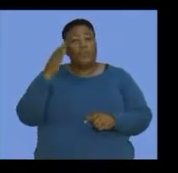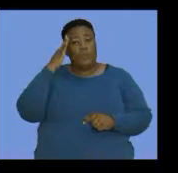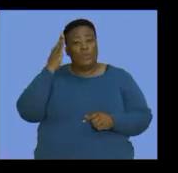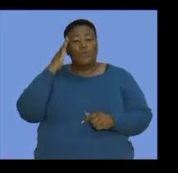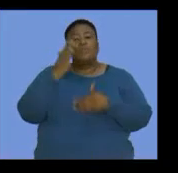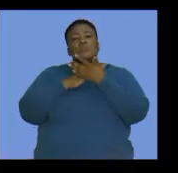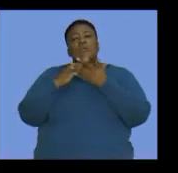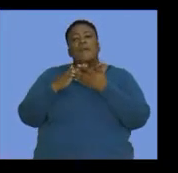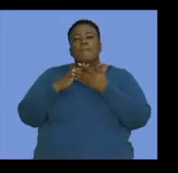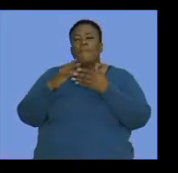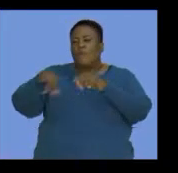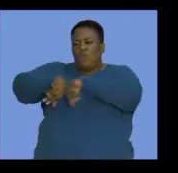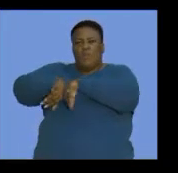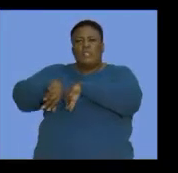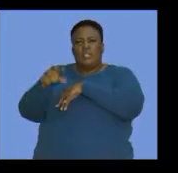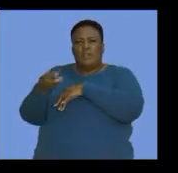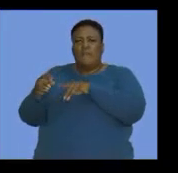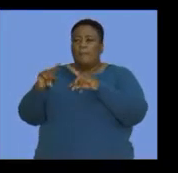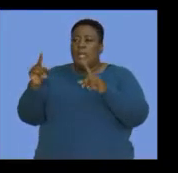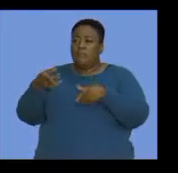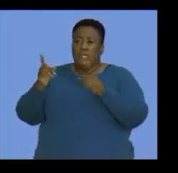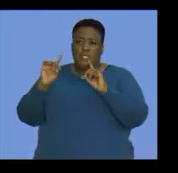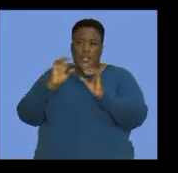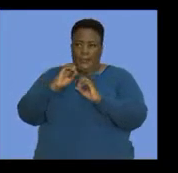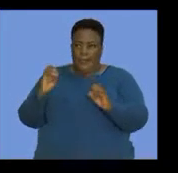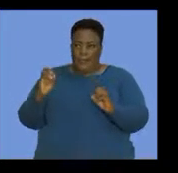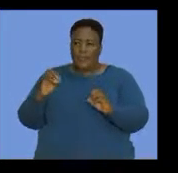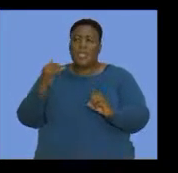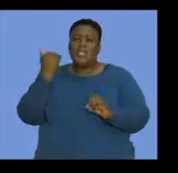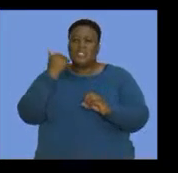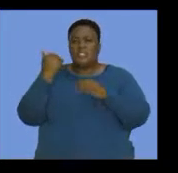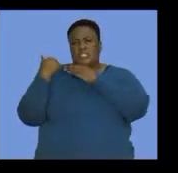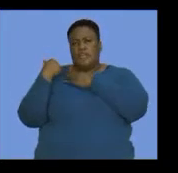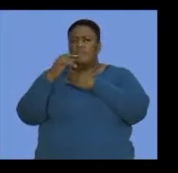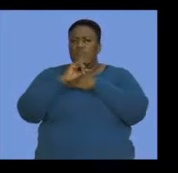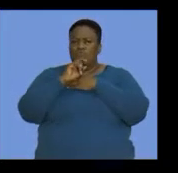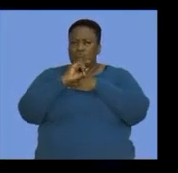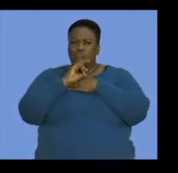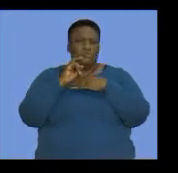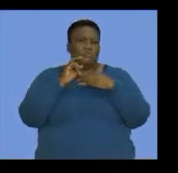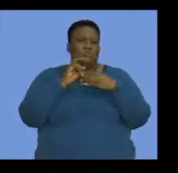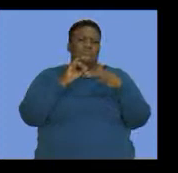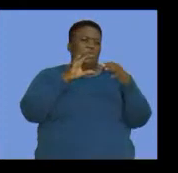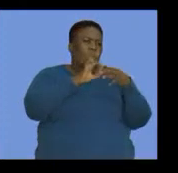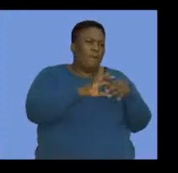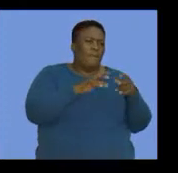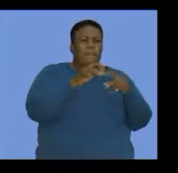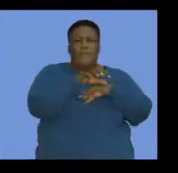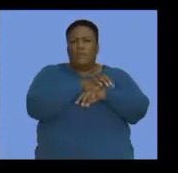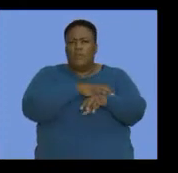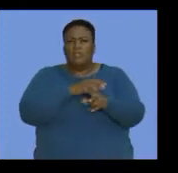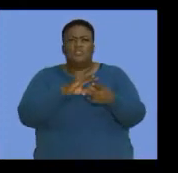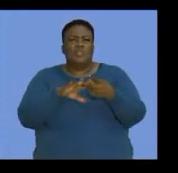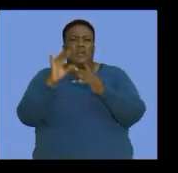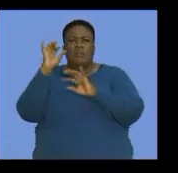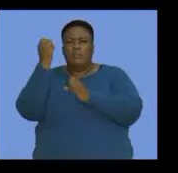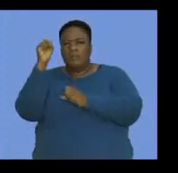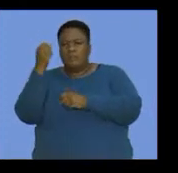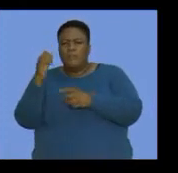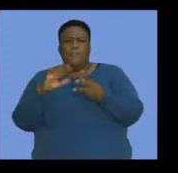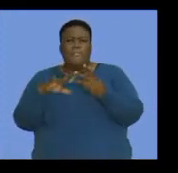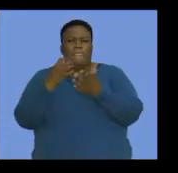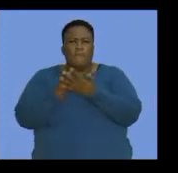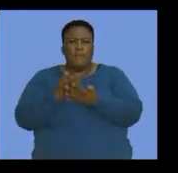that there are certain non-hazardous wastes that are produced, and these substances are safe to use commercially, industrially, agriculturally,